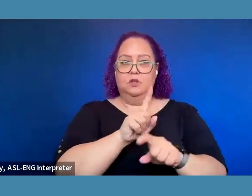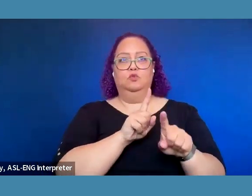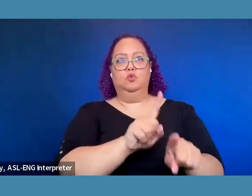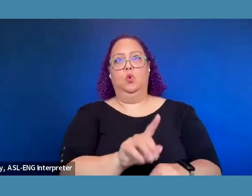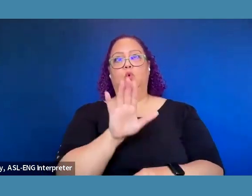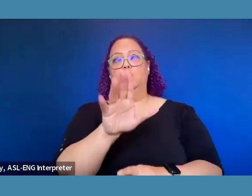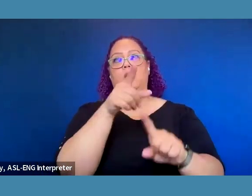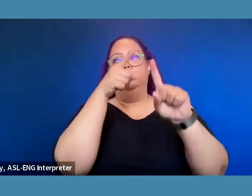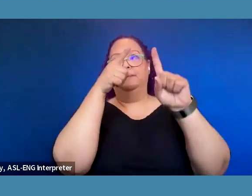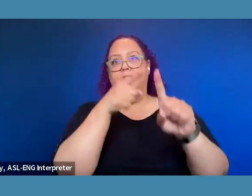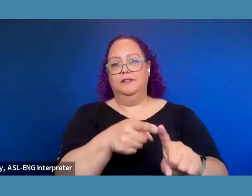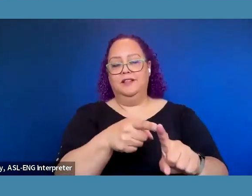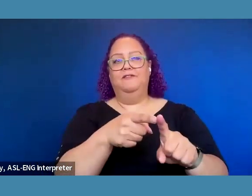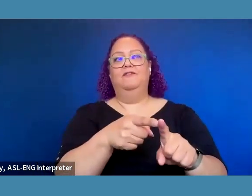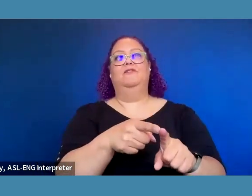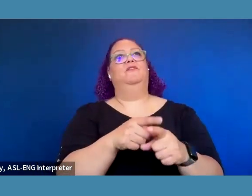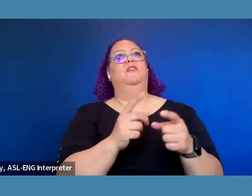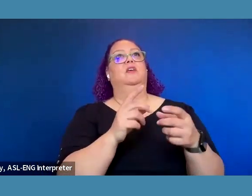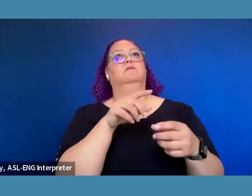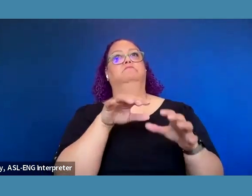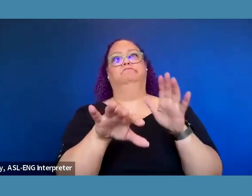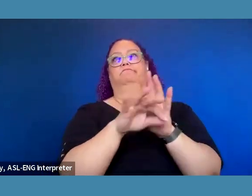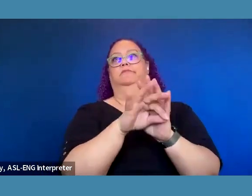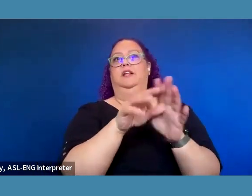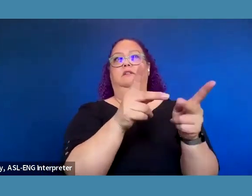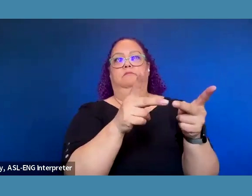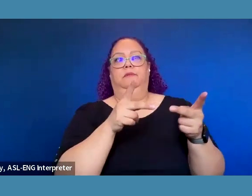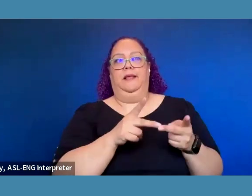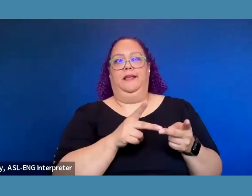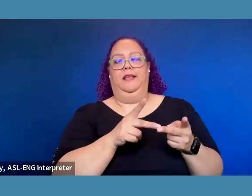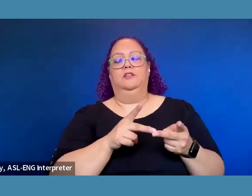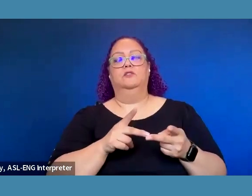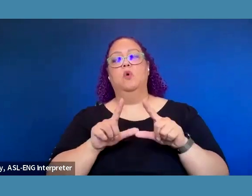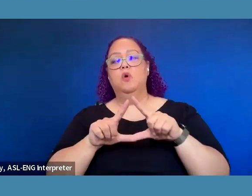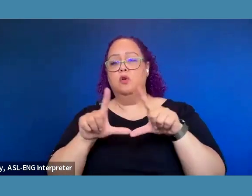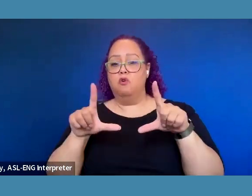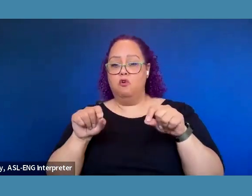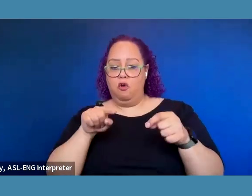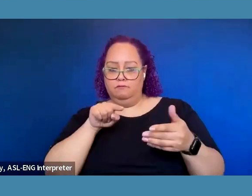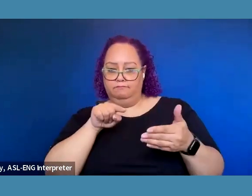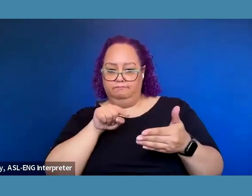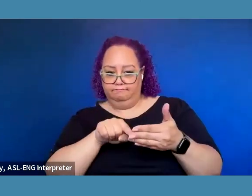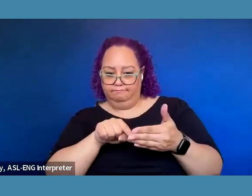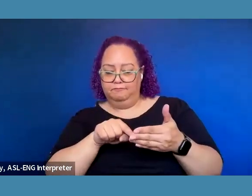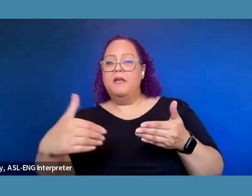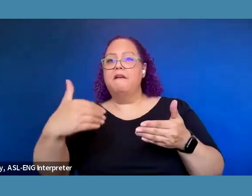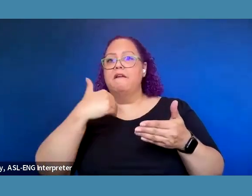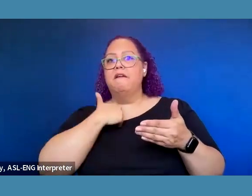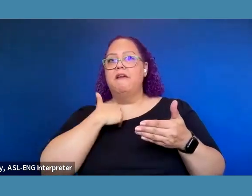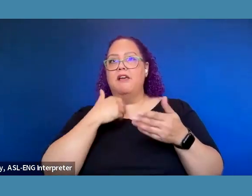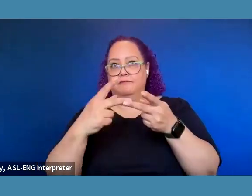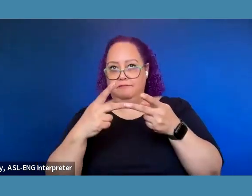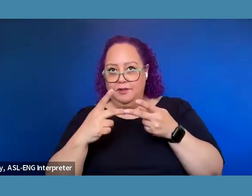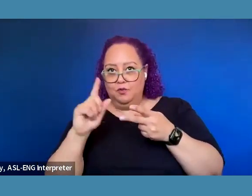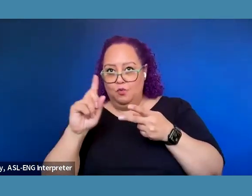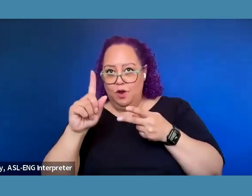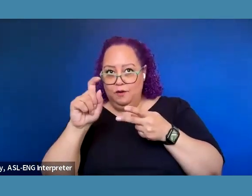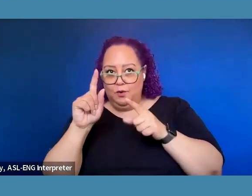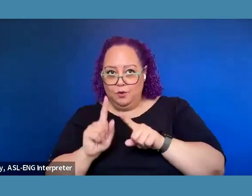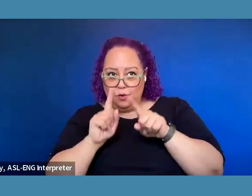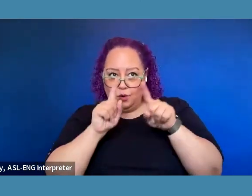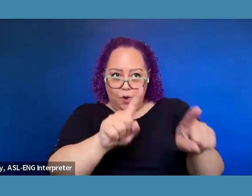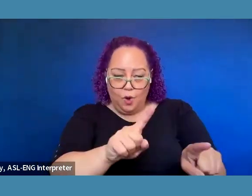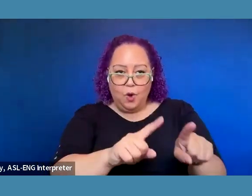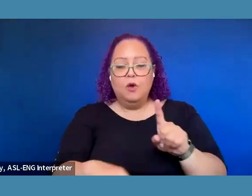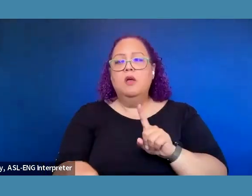on your voter registration card, your polling place will be listed. And then there are also tools, which